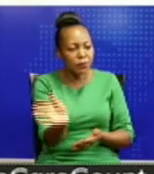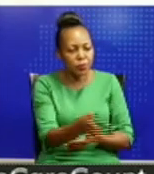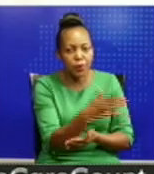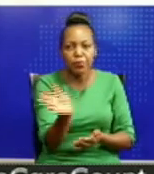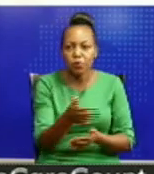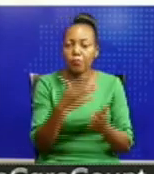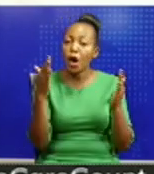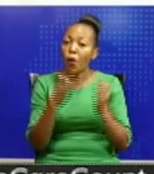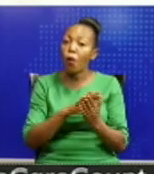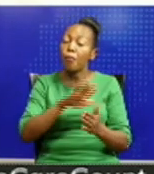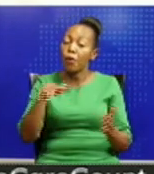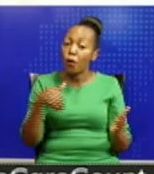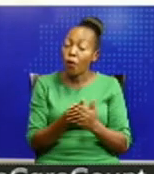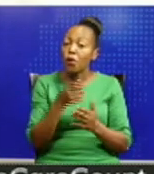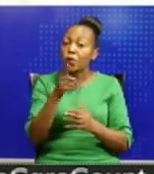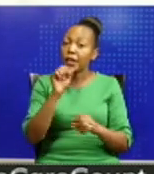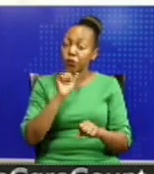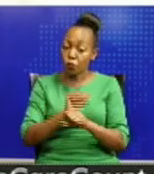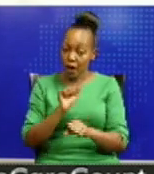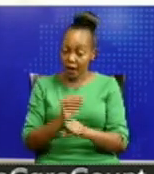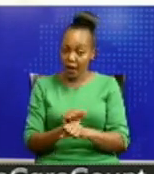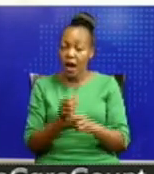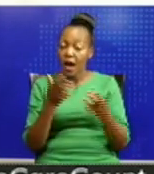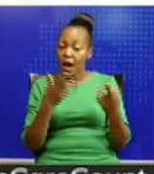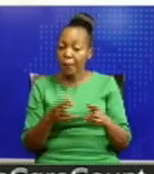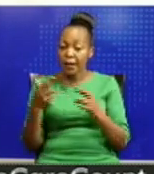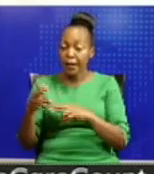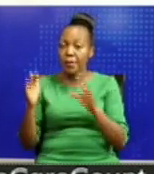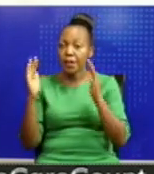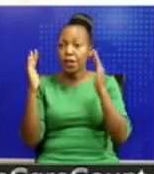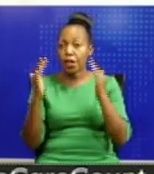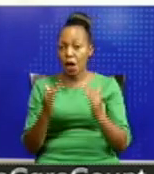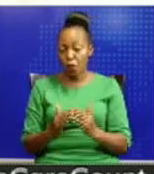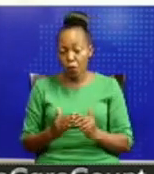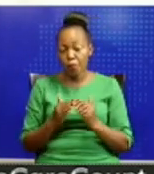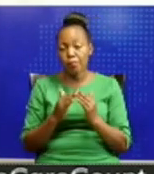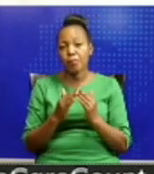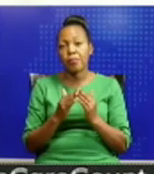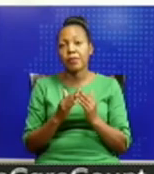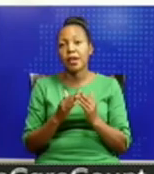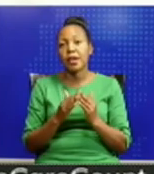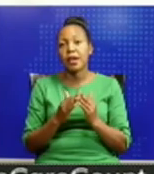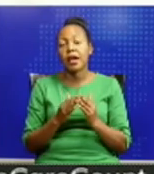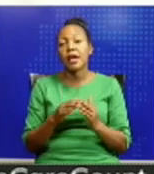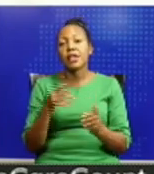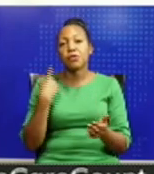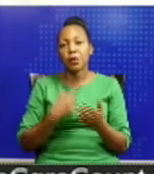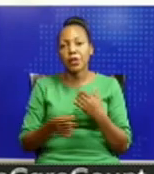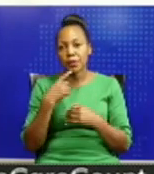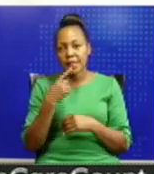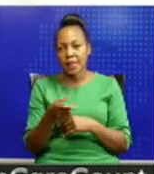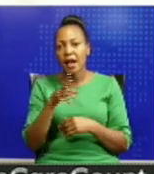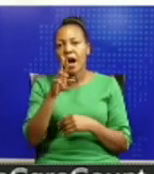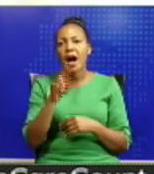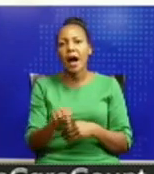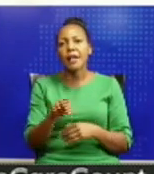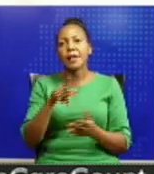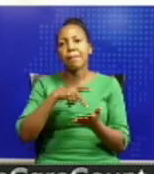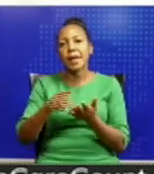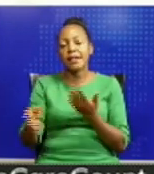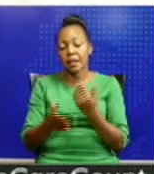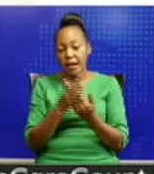courtyard. So all that kind of work that is done at home to ensure the well-being of home is what we call unpaid care